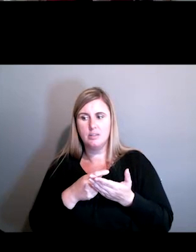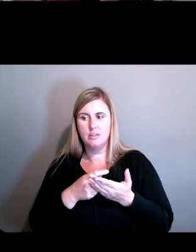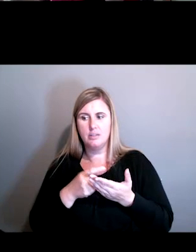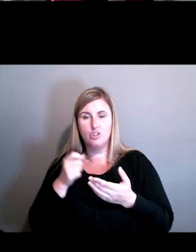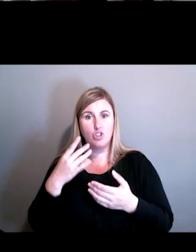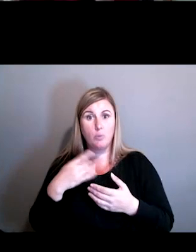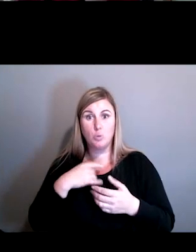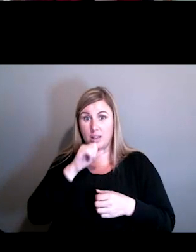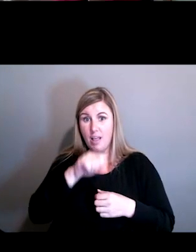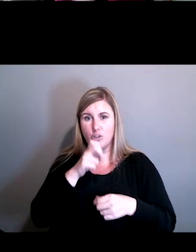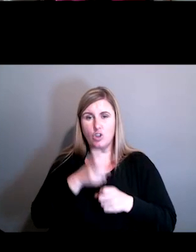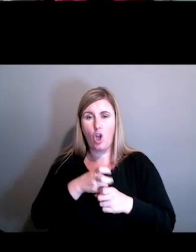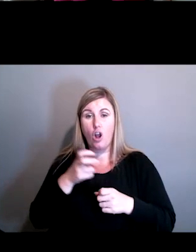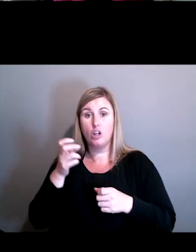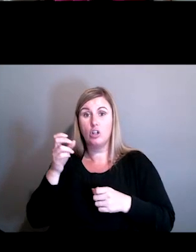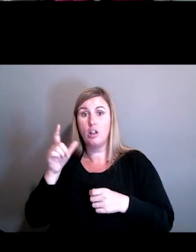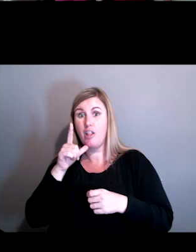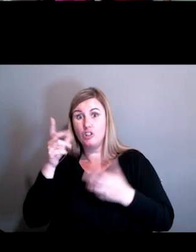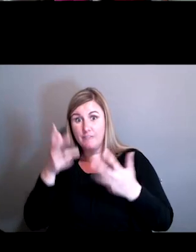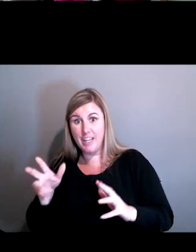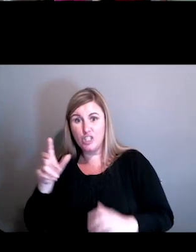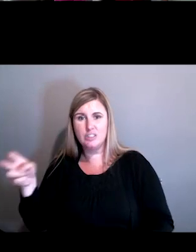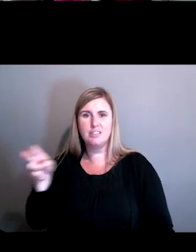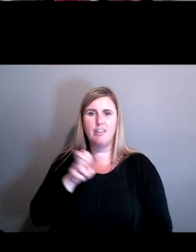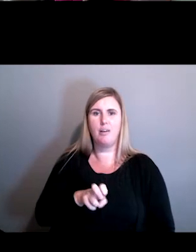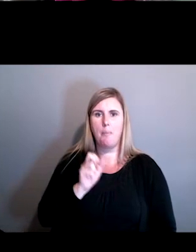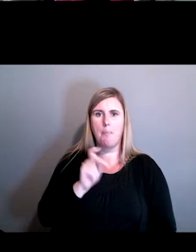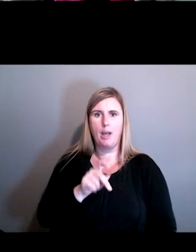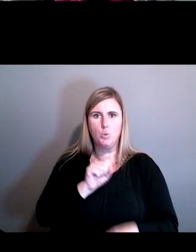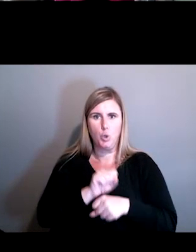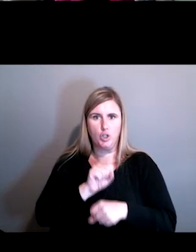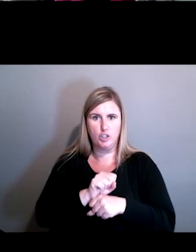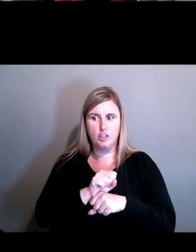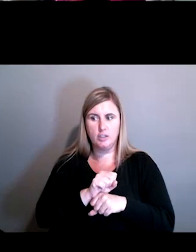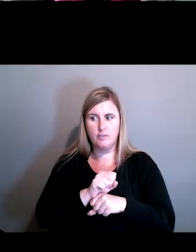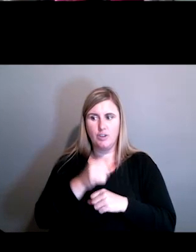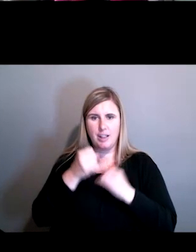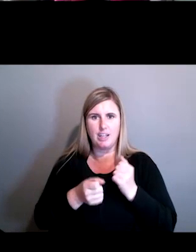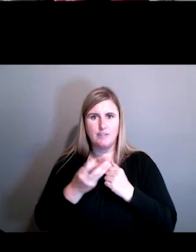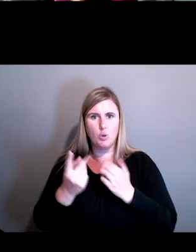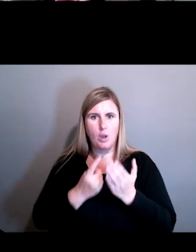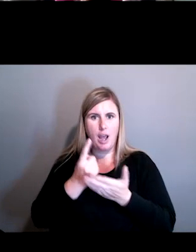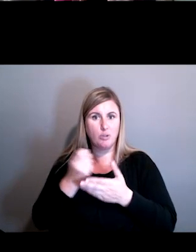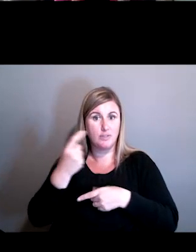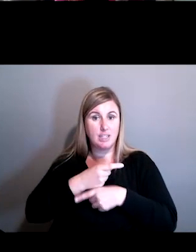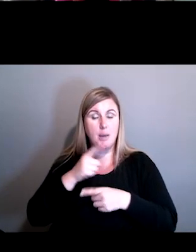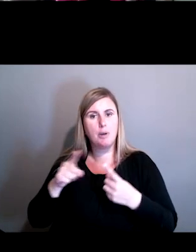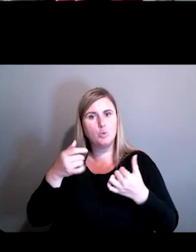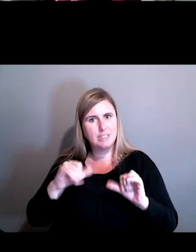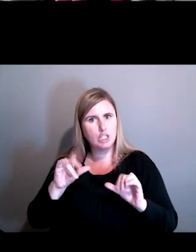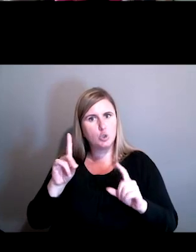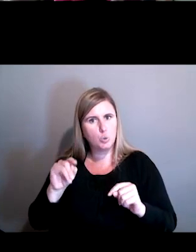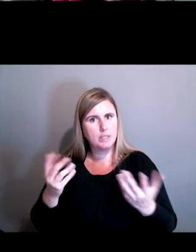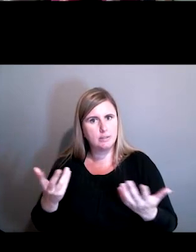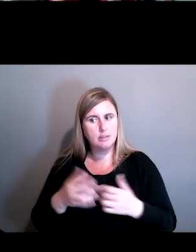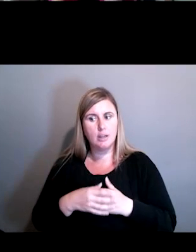lunch and come back to work for those last couple hours of the day, but you still do it. But what would happen if you only transitioned back